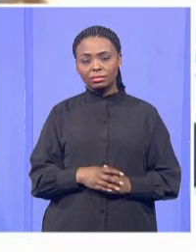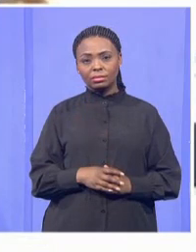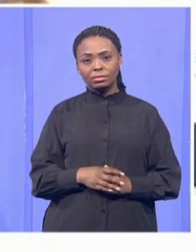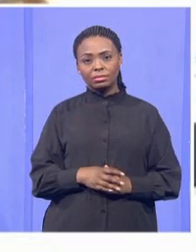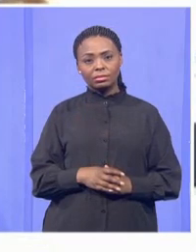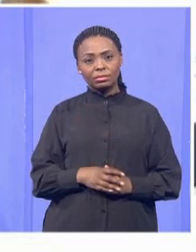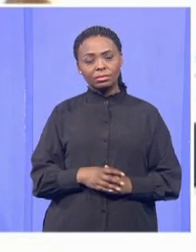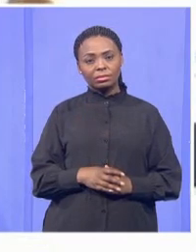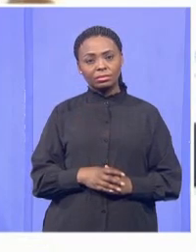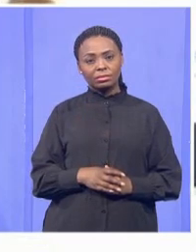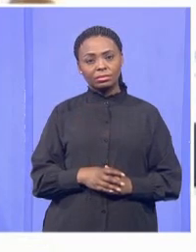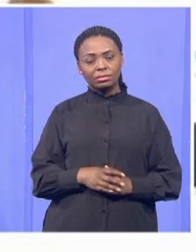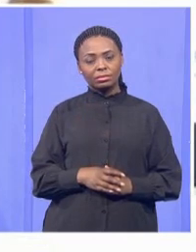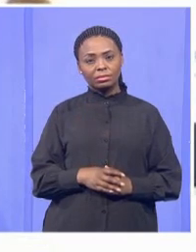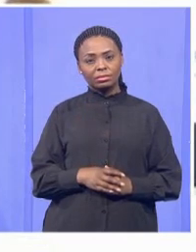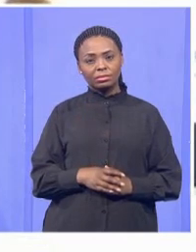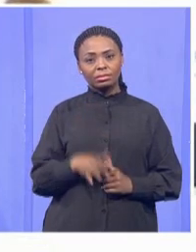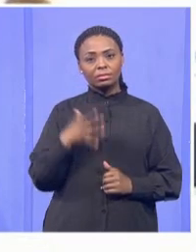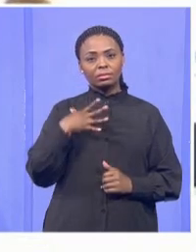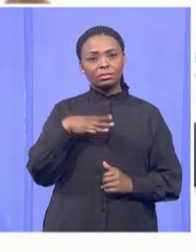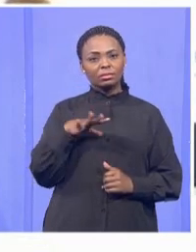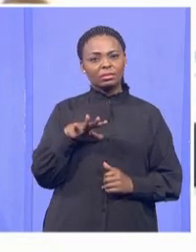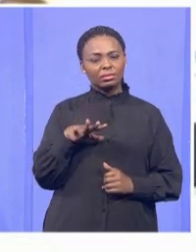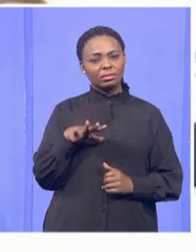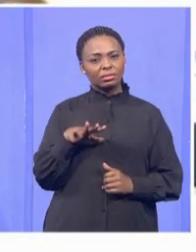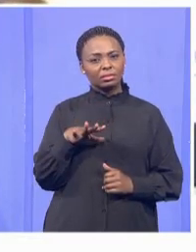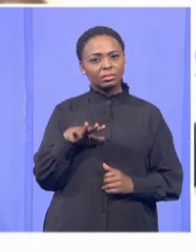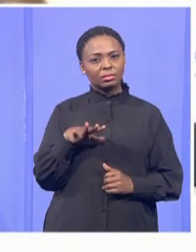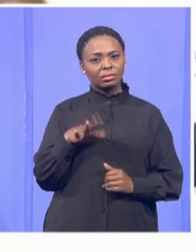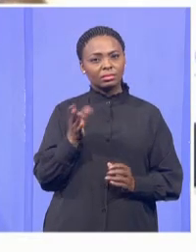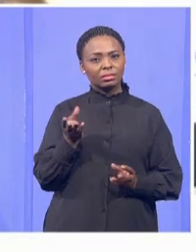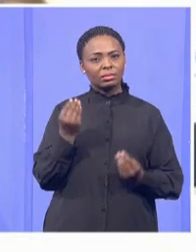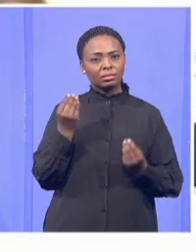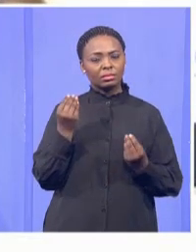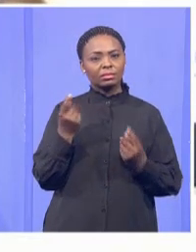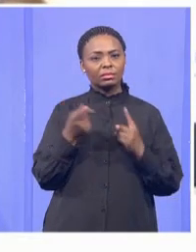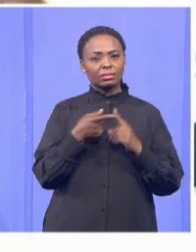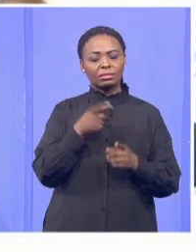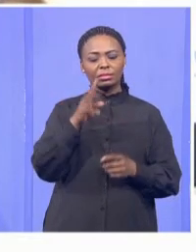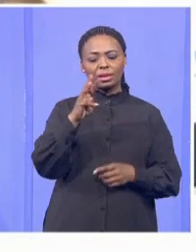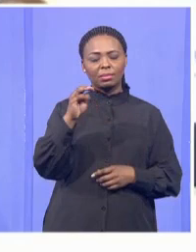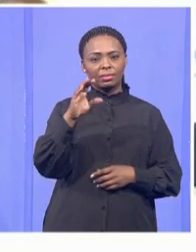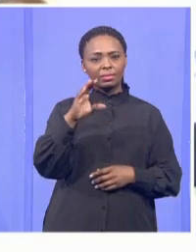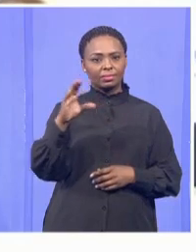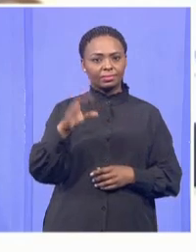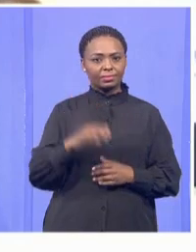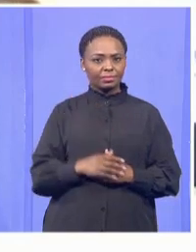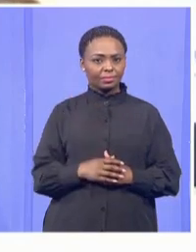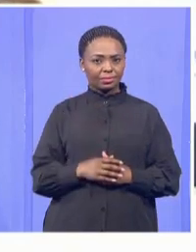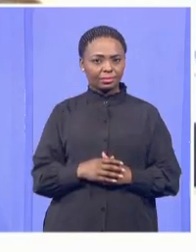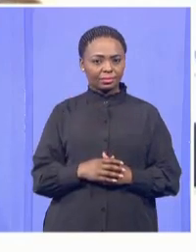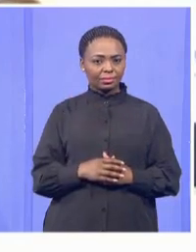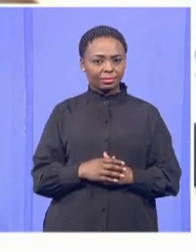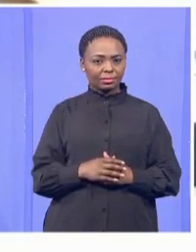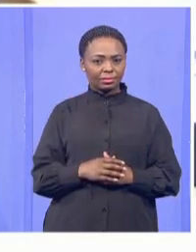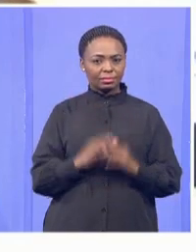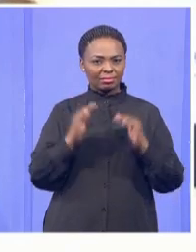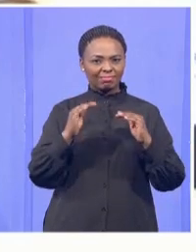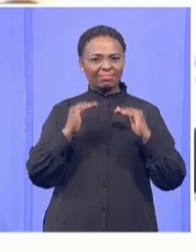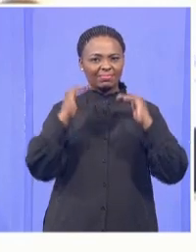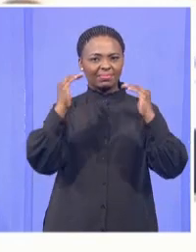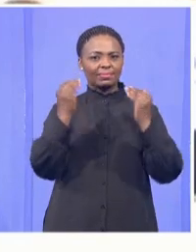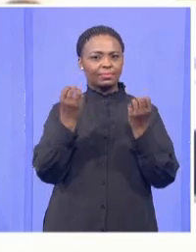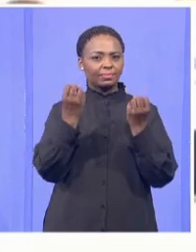I have a comment. I just wanted to find out, MEC, the high numbers. Let's talk about the schools